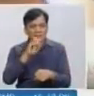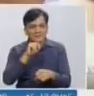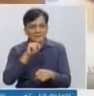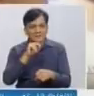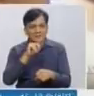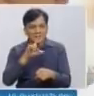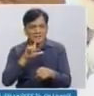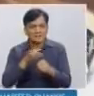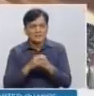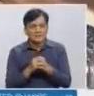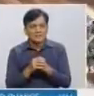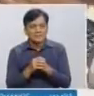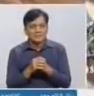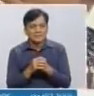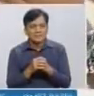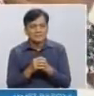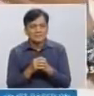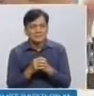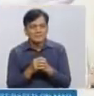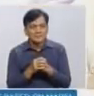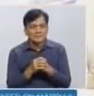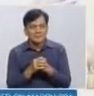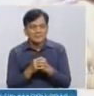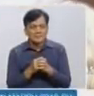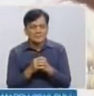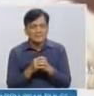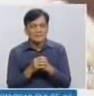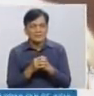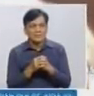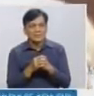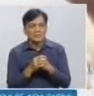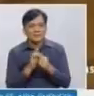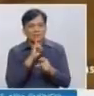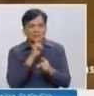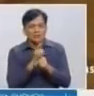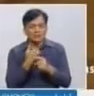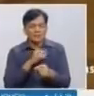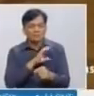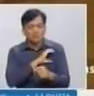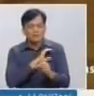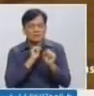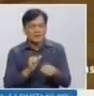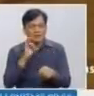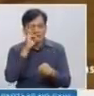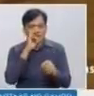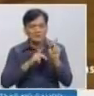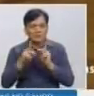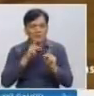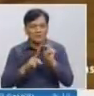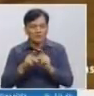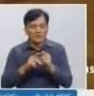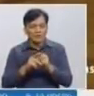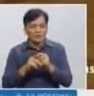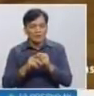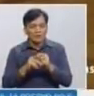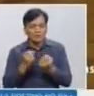Jr. I am confident that the Filipino people will stand behind